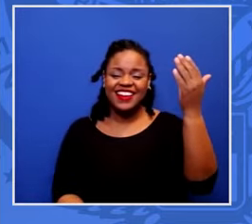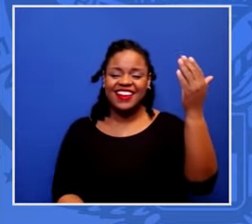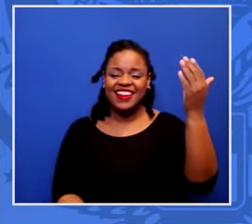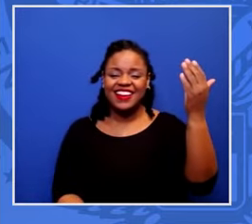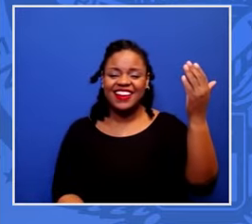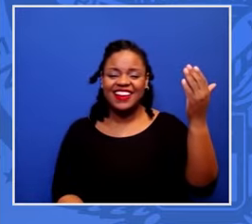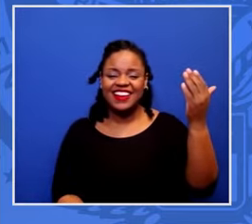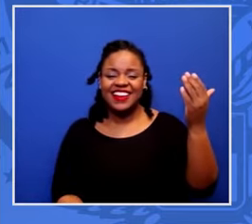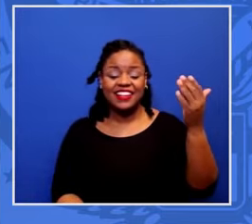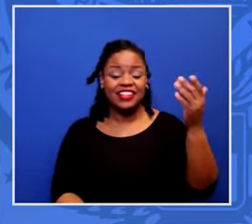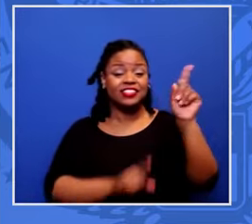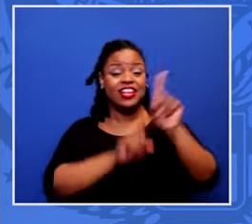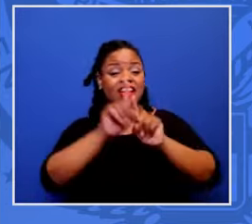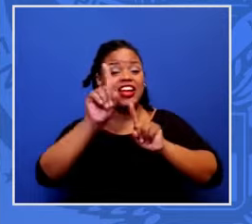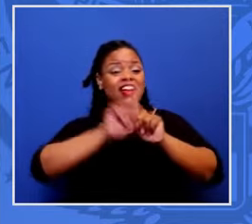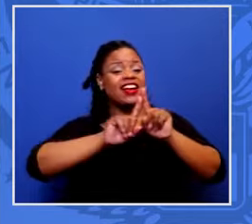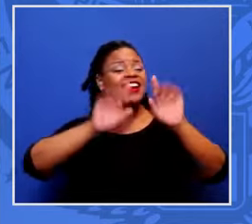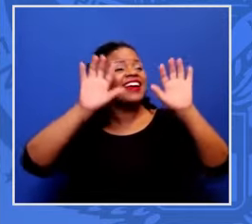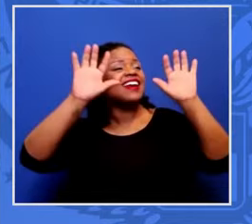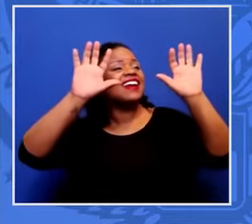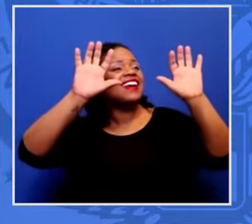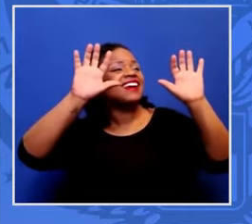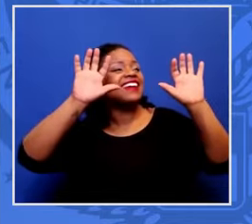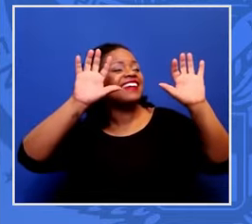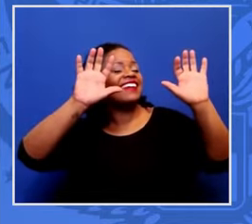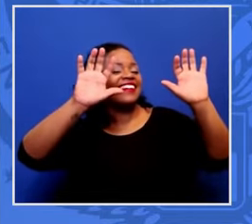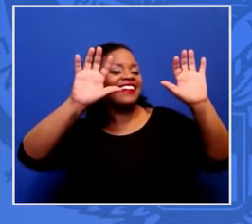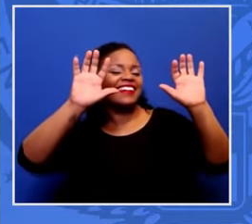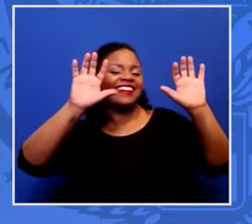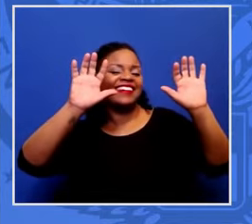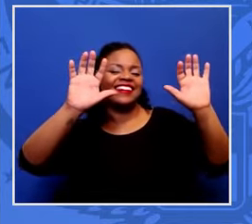smiles upon tonight.